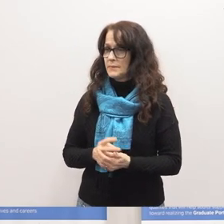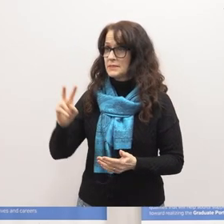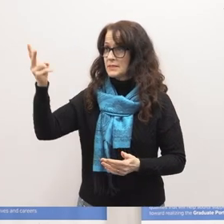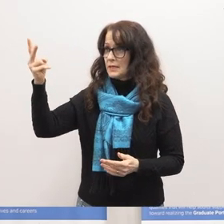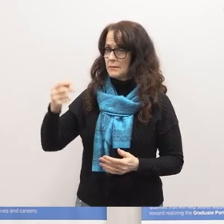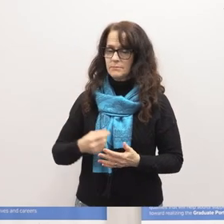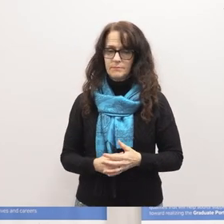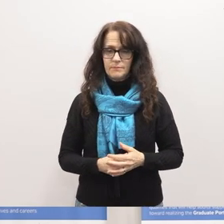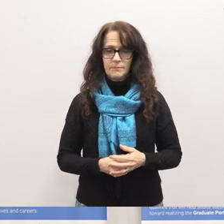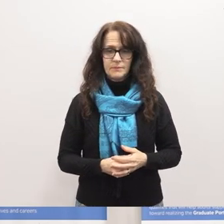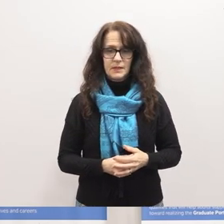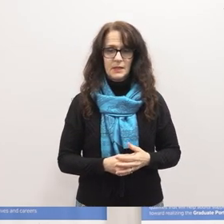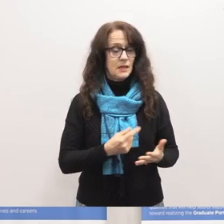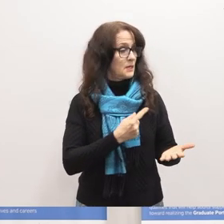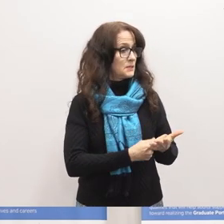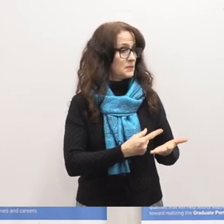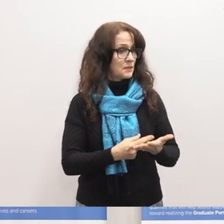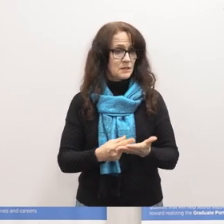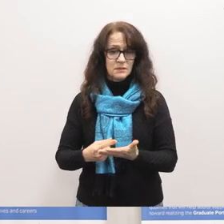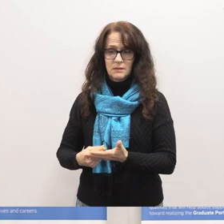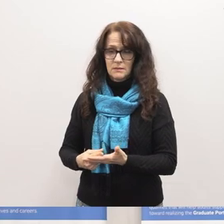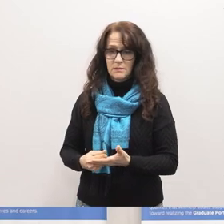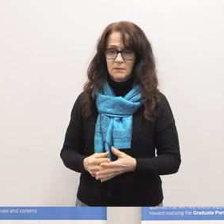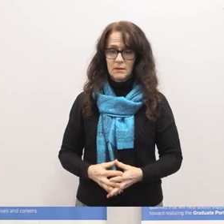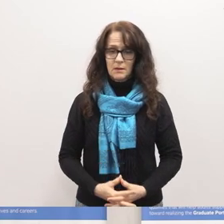Second. Any discussion?